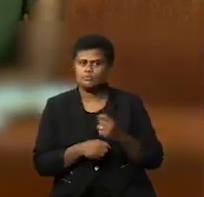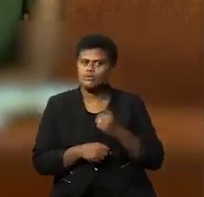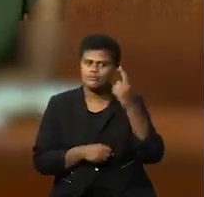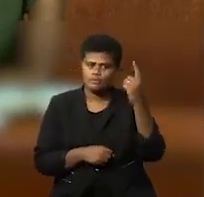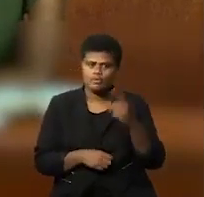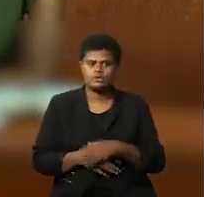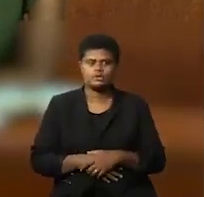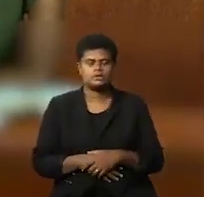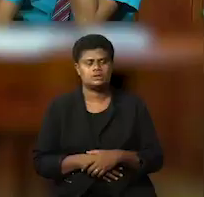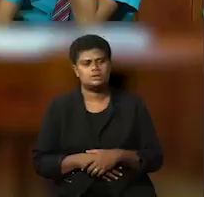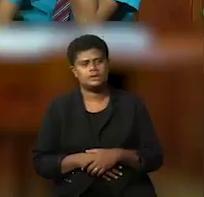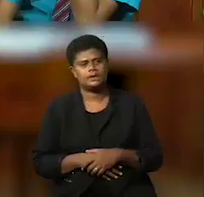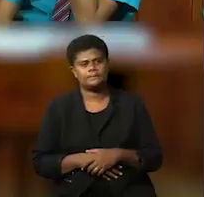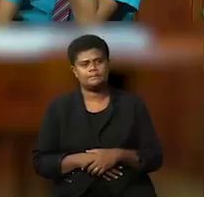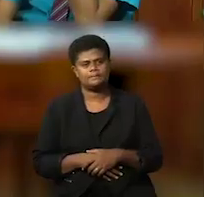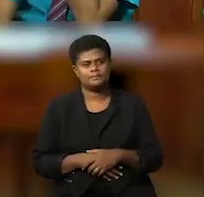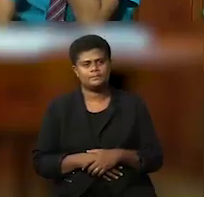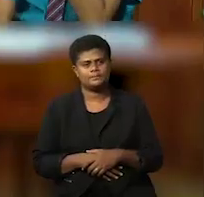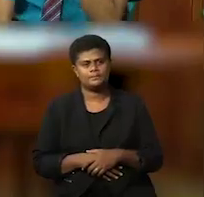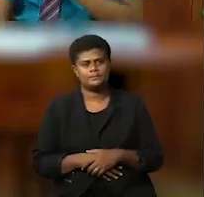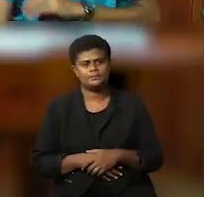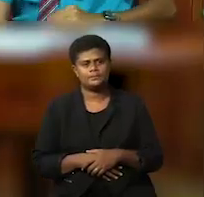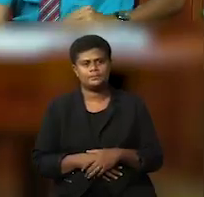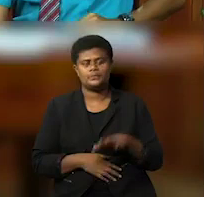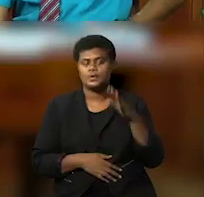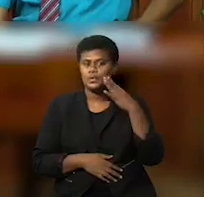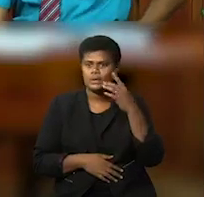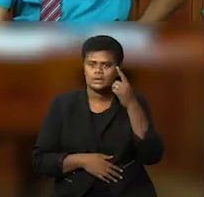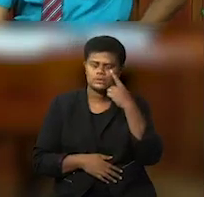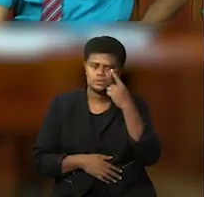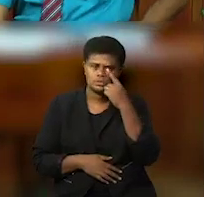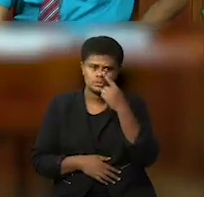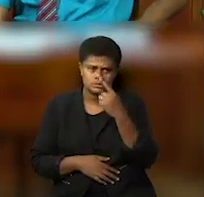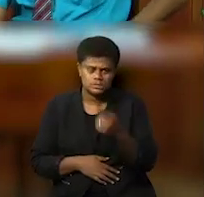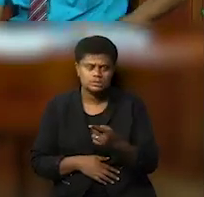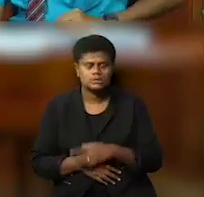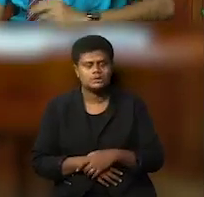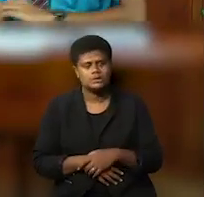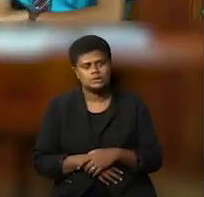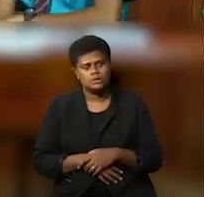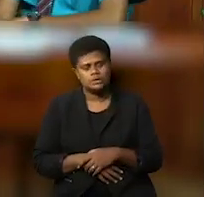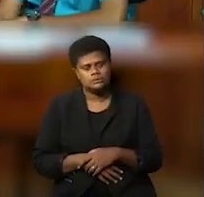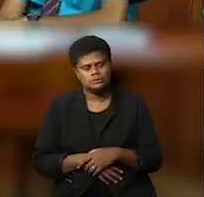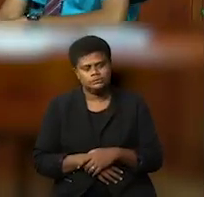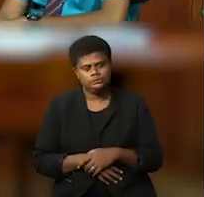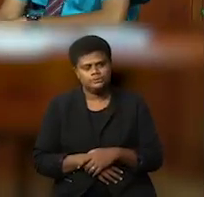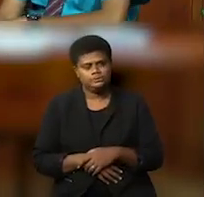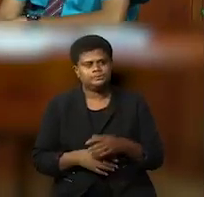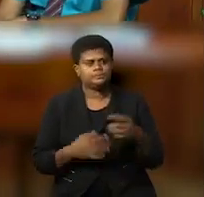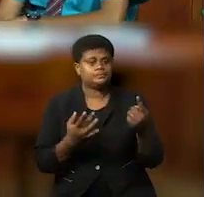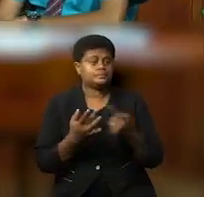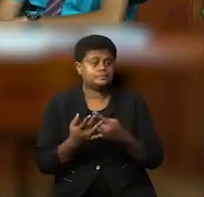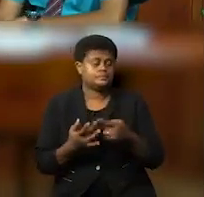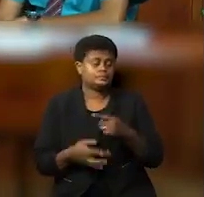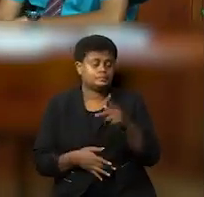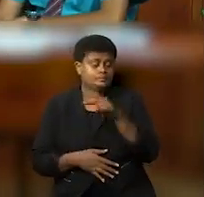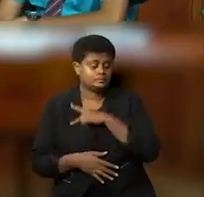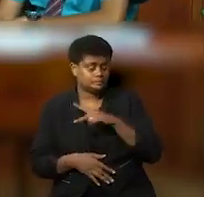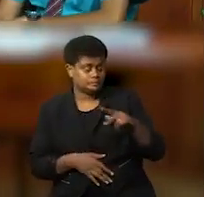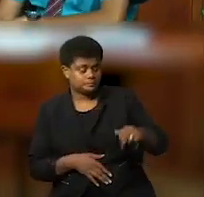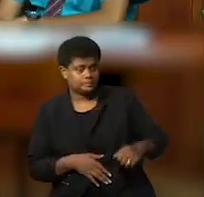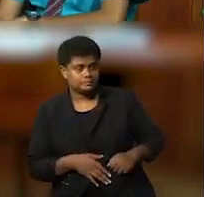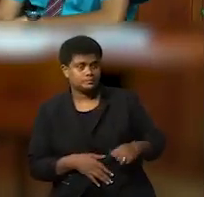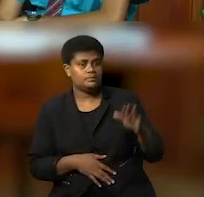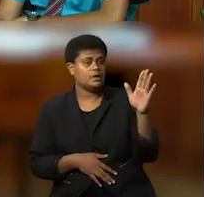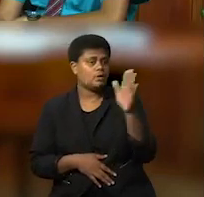to Daniel chapter 2, when you look at those kingdoms symbolized by the stones that made up the image, they were